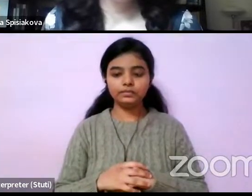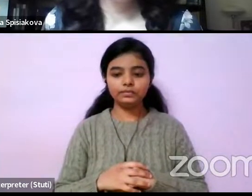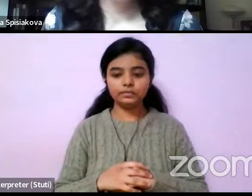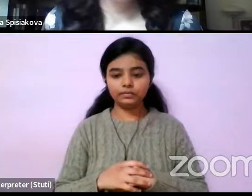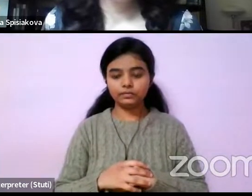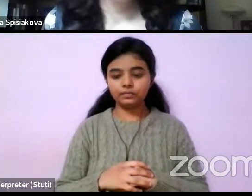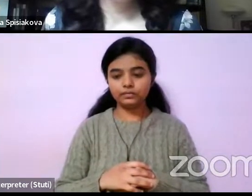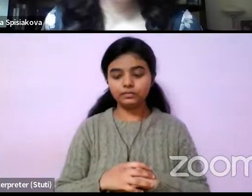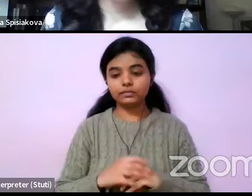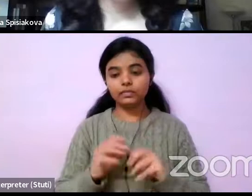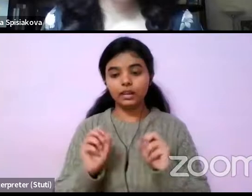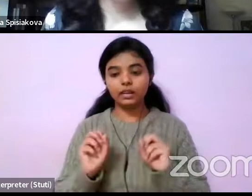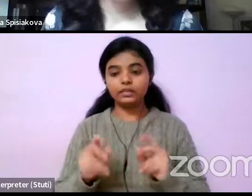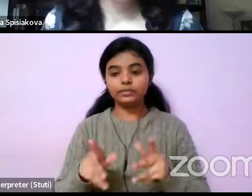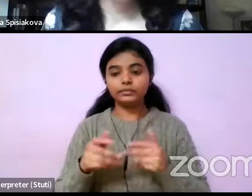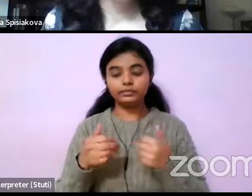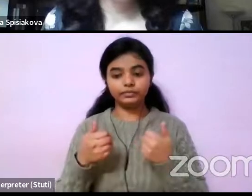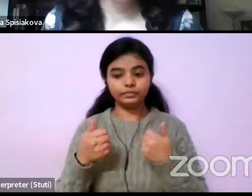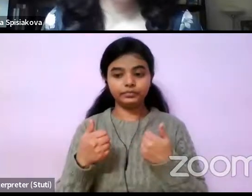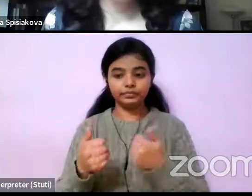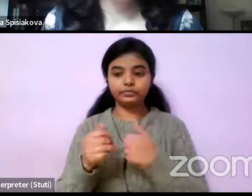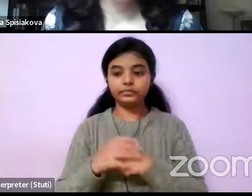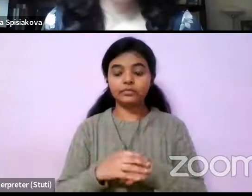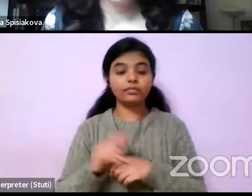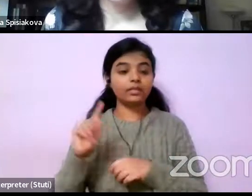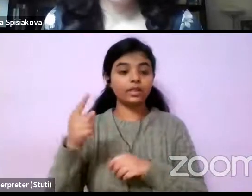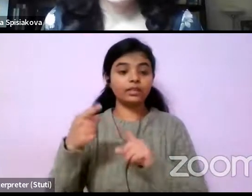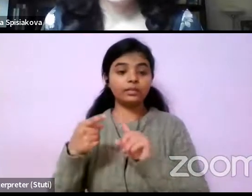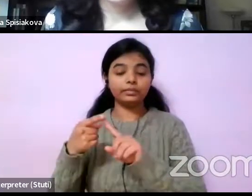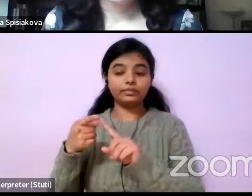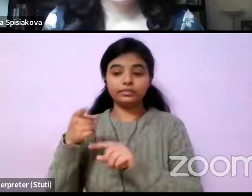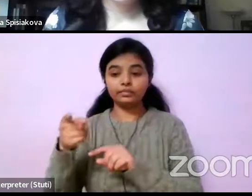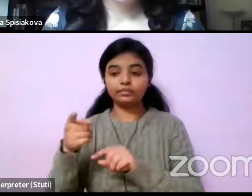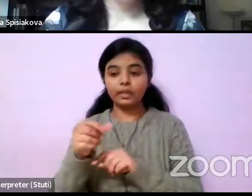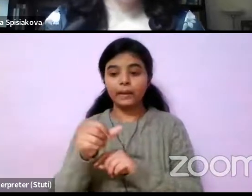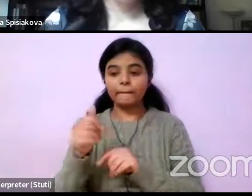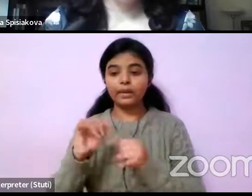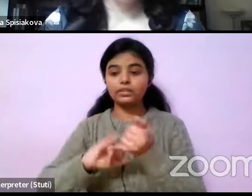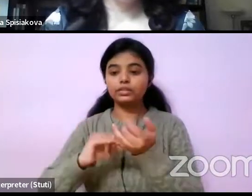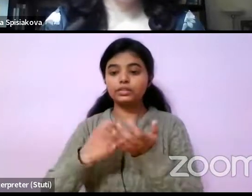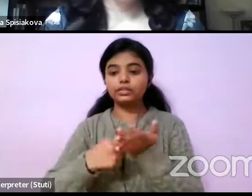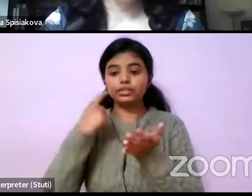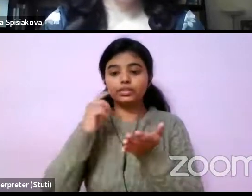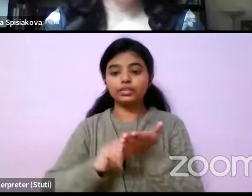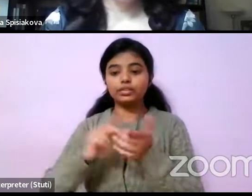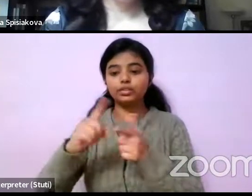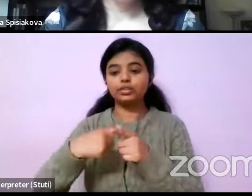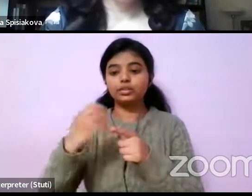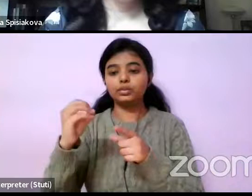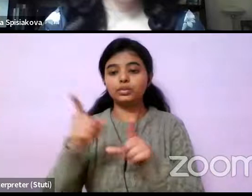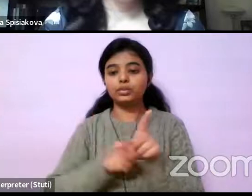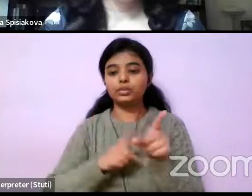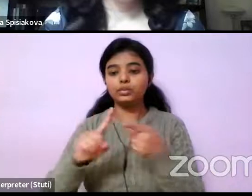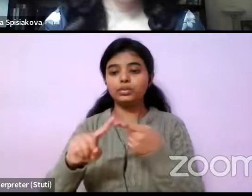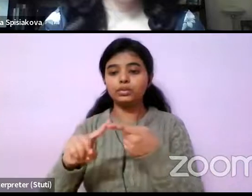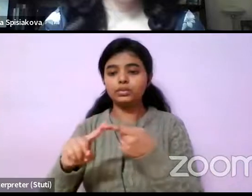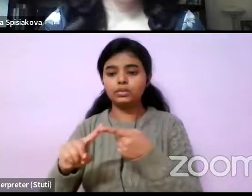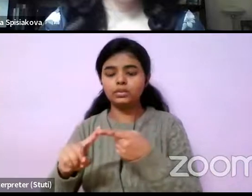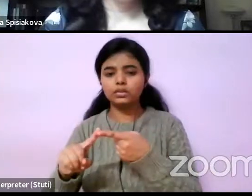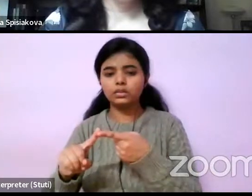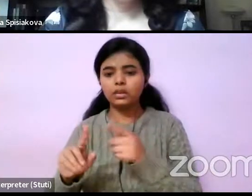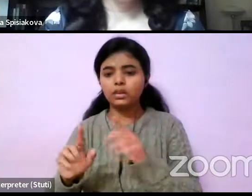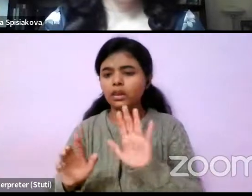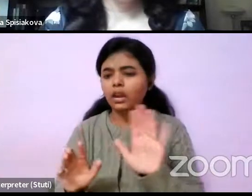Okay, so the first one is from Srinjoy Datta. It's from Someshwar,